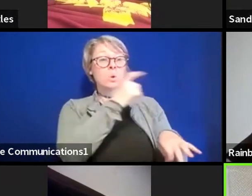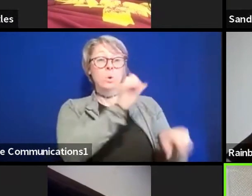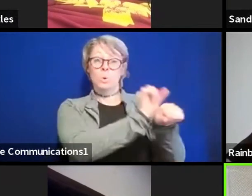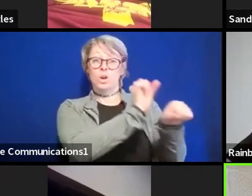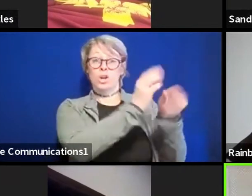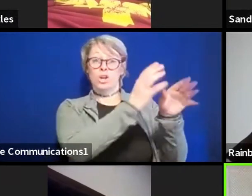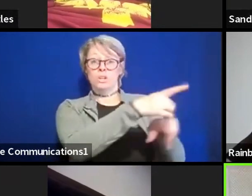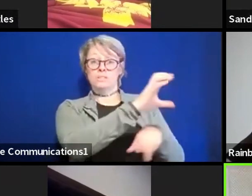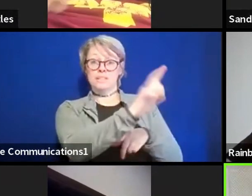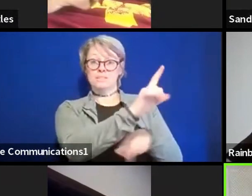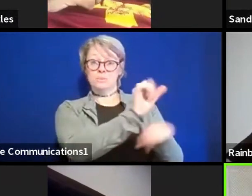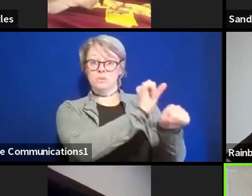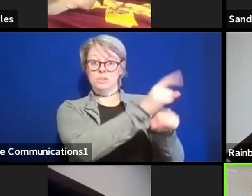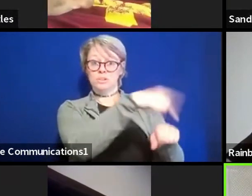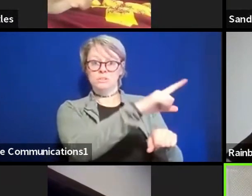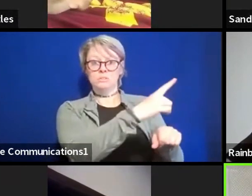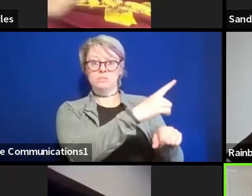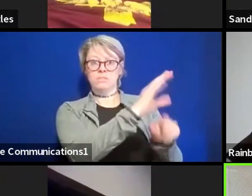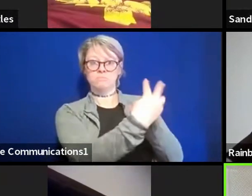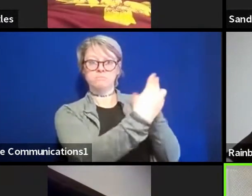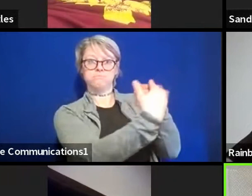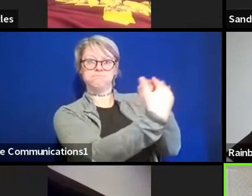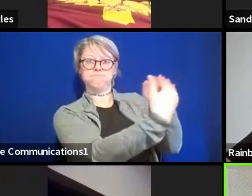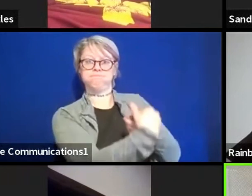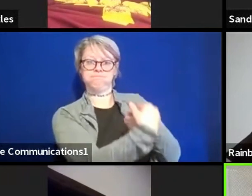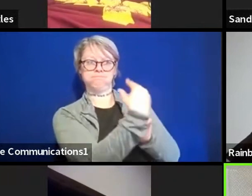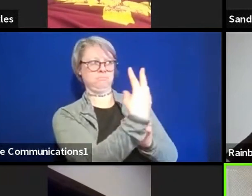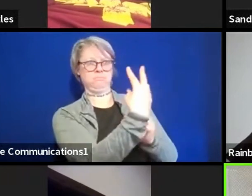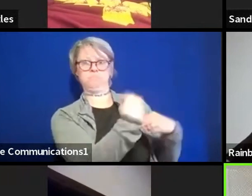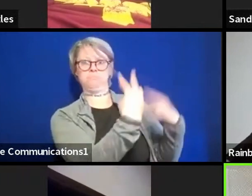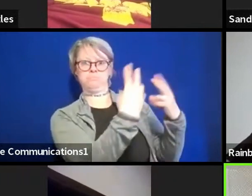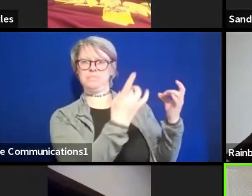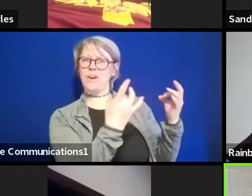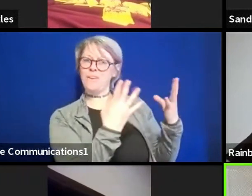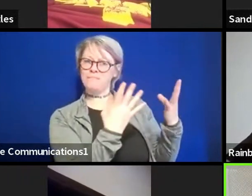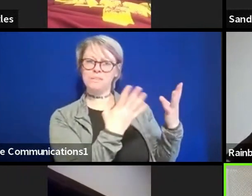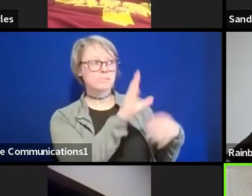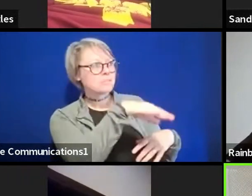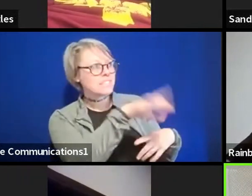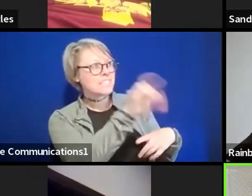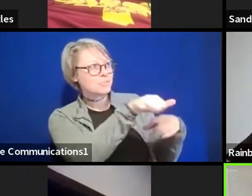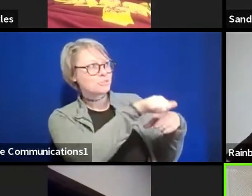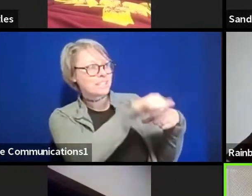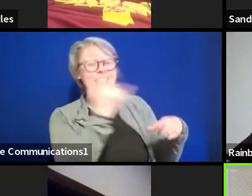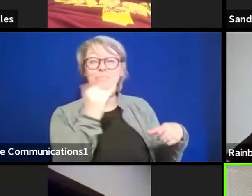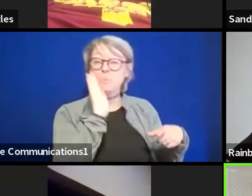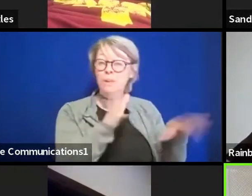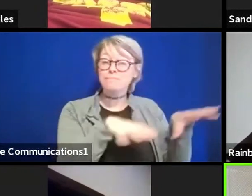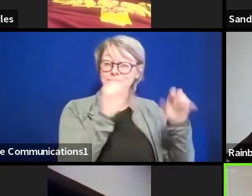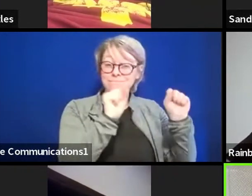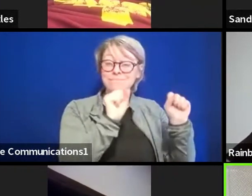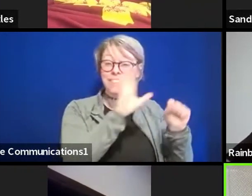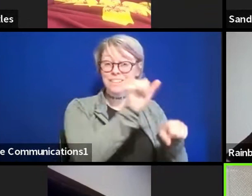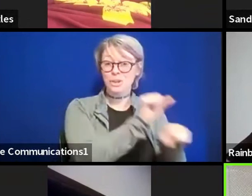individuals, it's disgusting. Like there should be some type of, if you're going to do that job, you